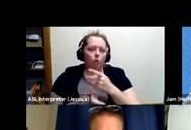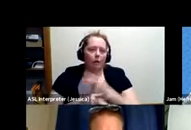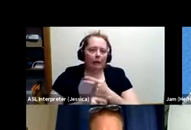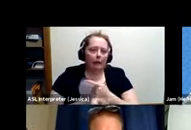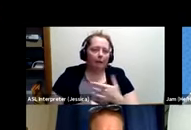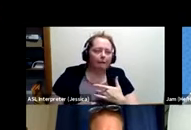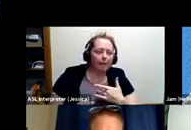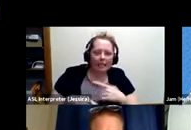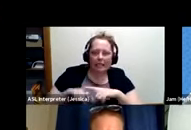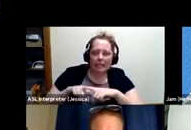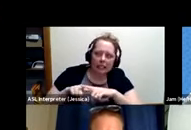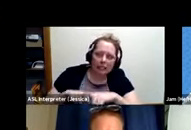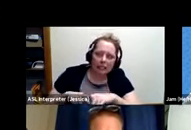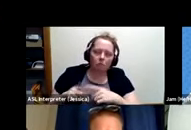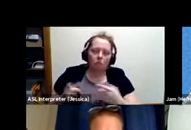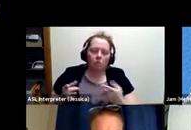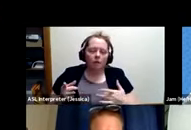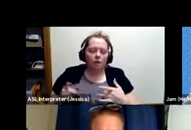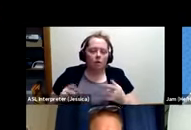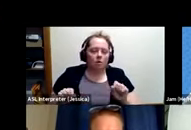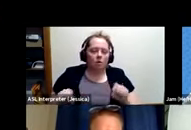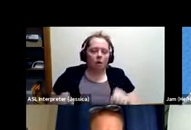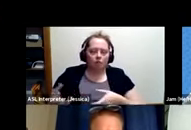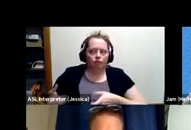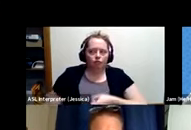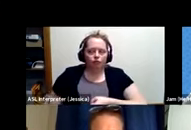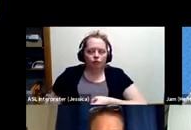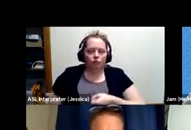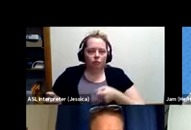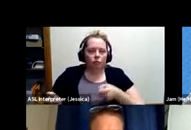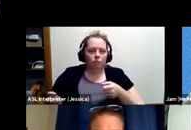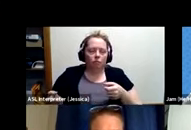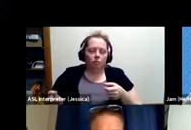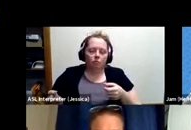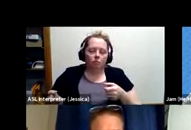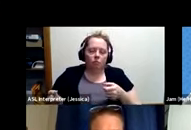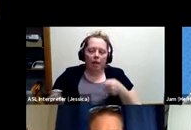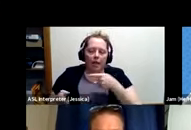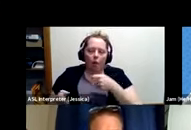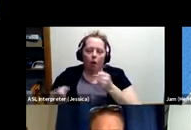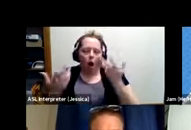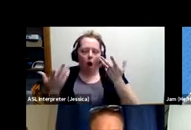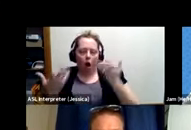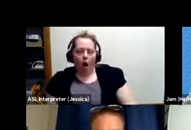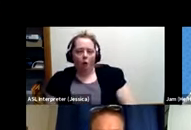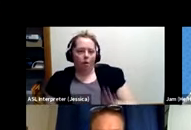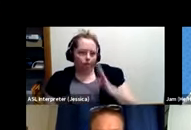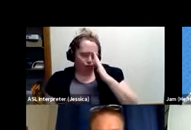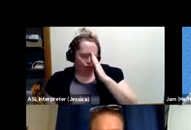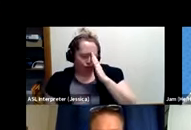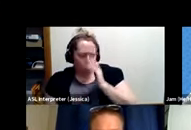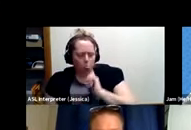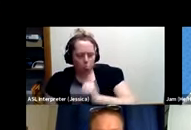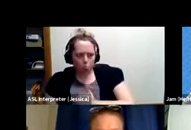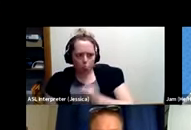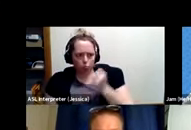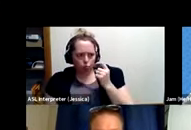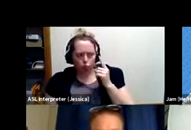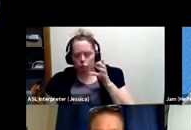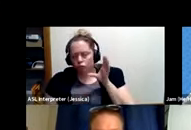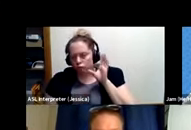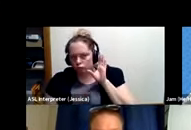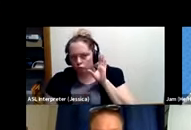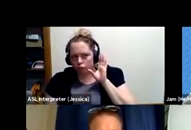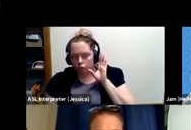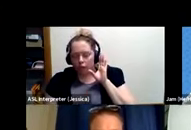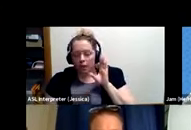trust that you'll have an understanding, sort of listening ear, and yeah, just regular